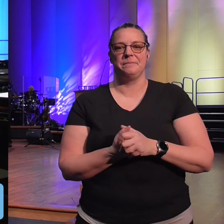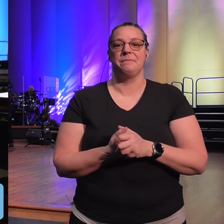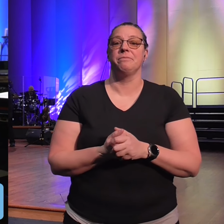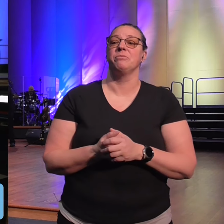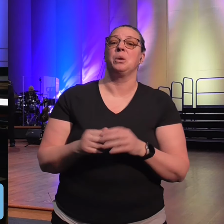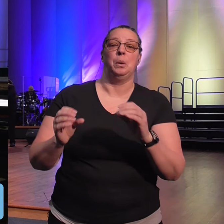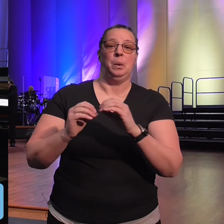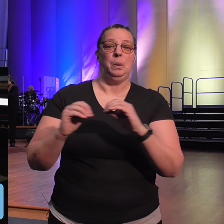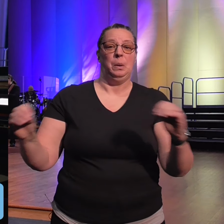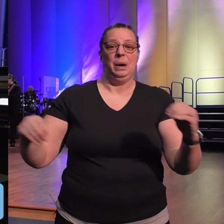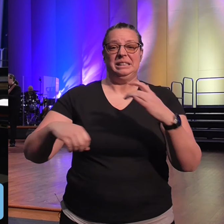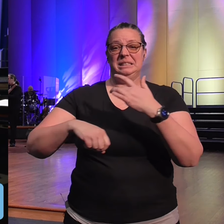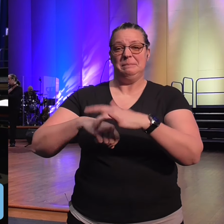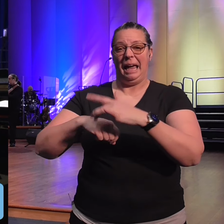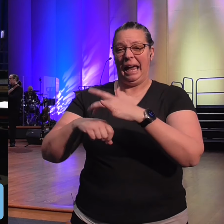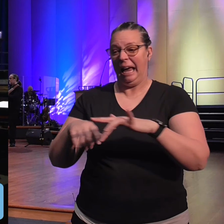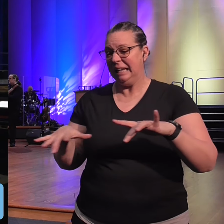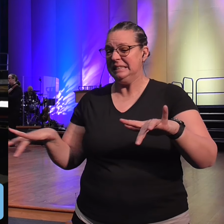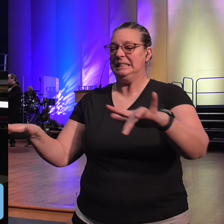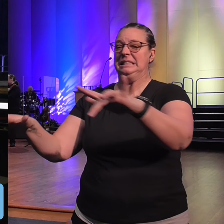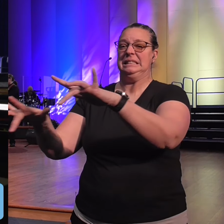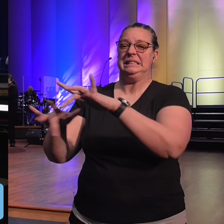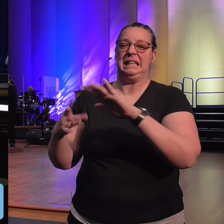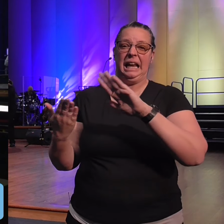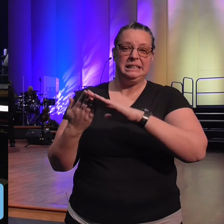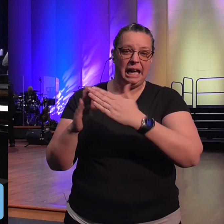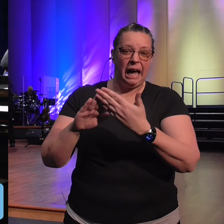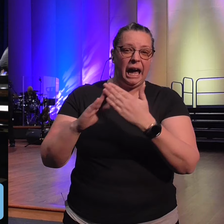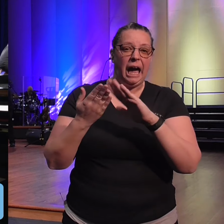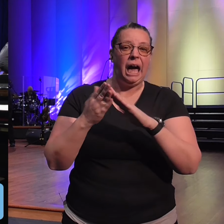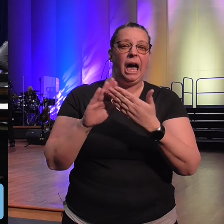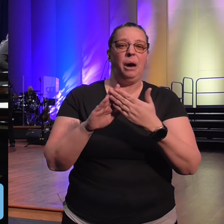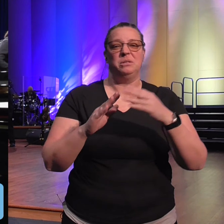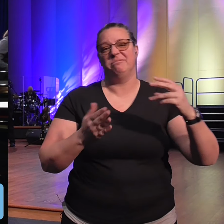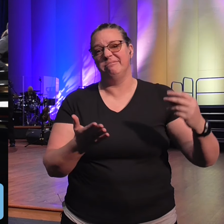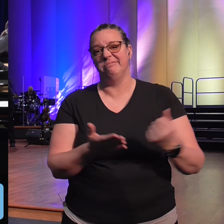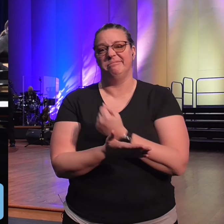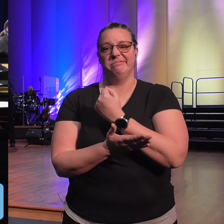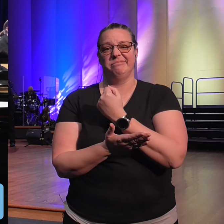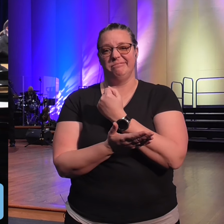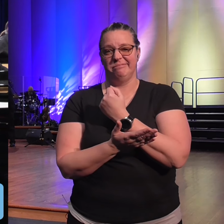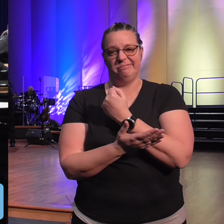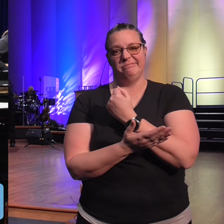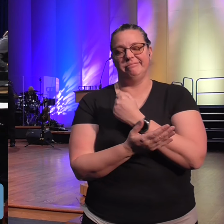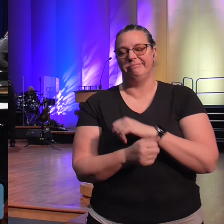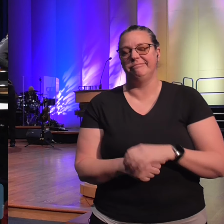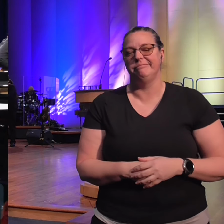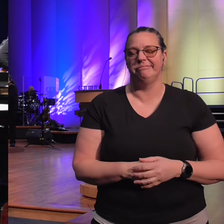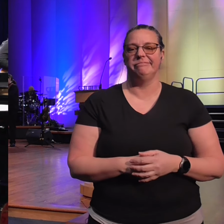no space to rent in this town. You're out of luck,